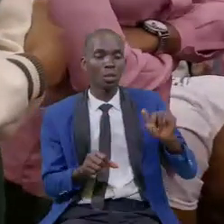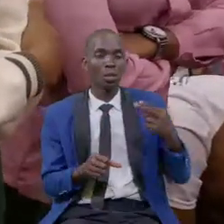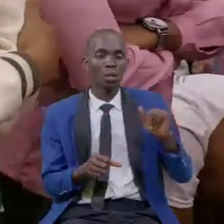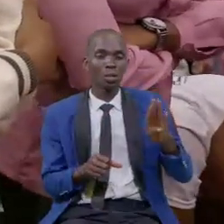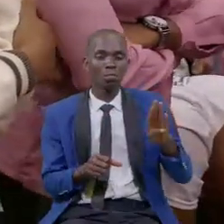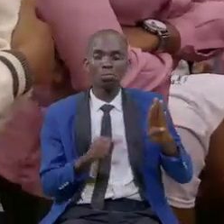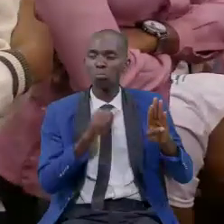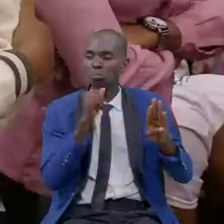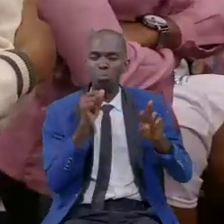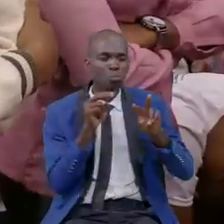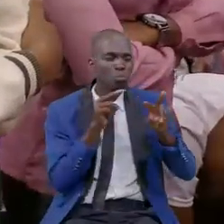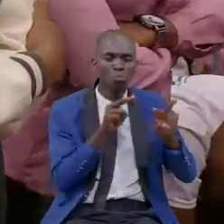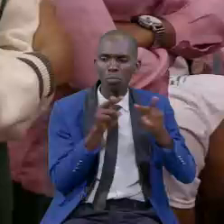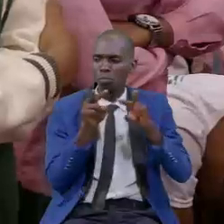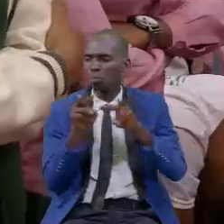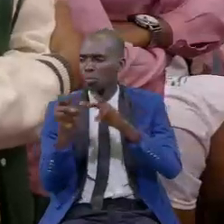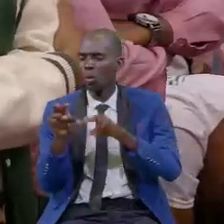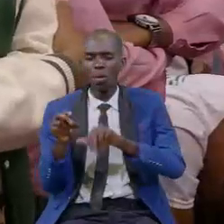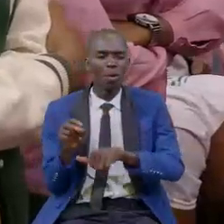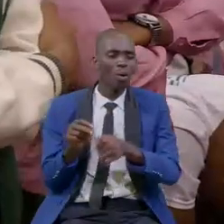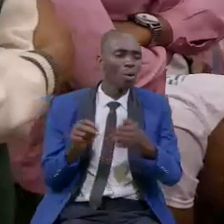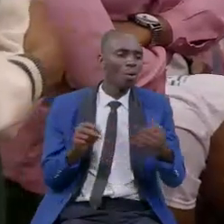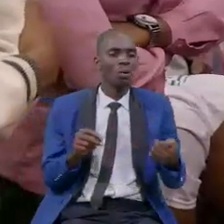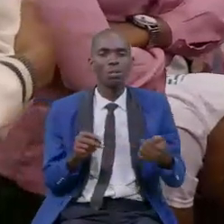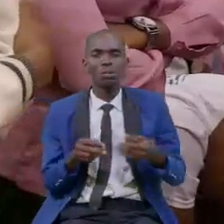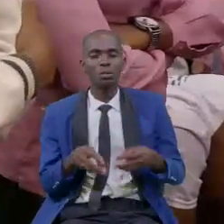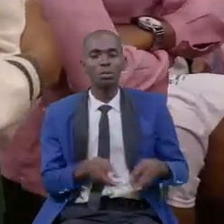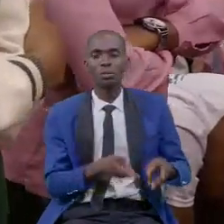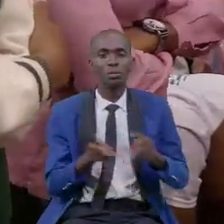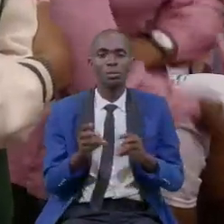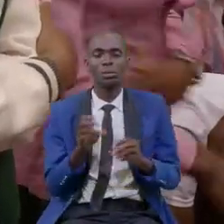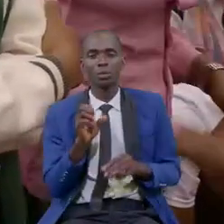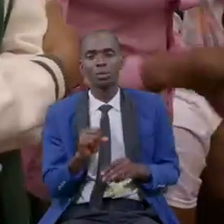not look in any other direction.